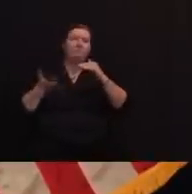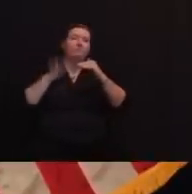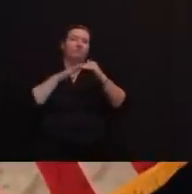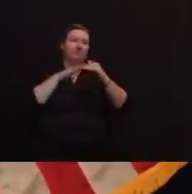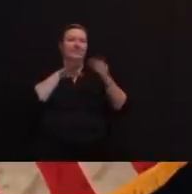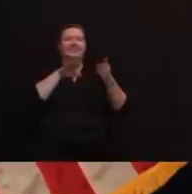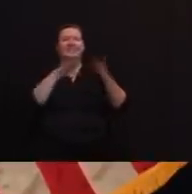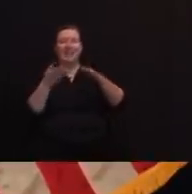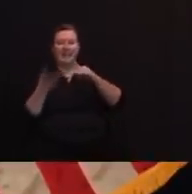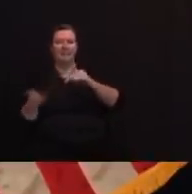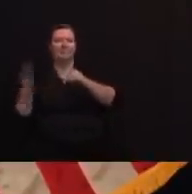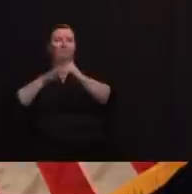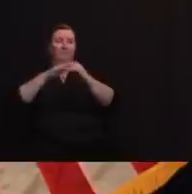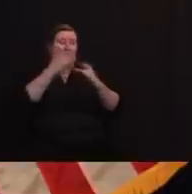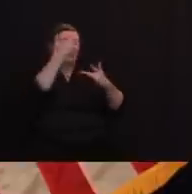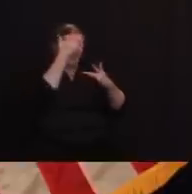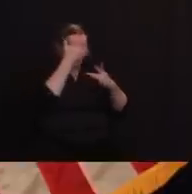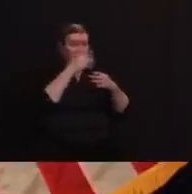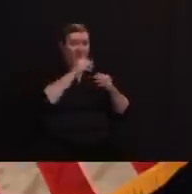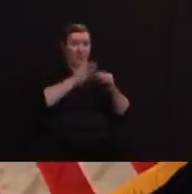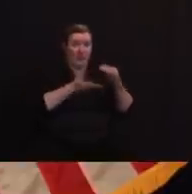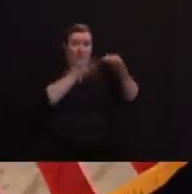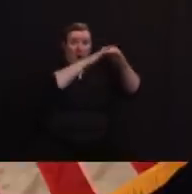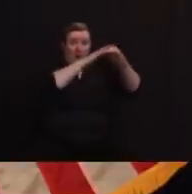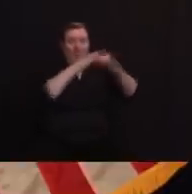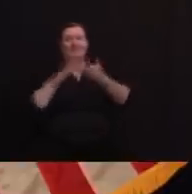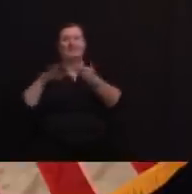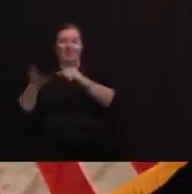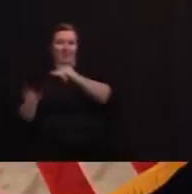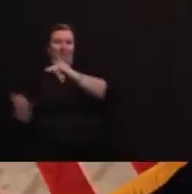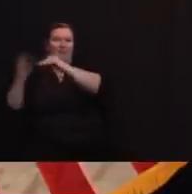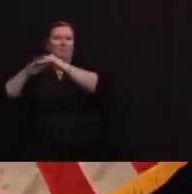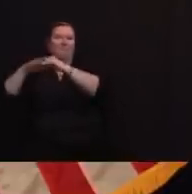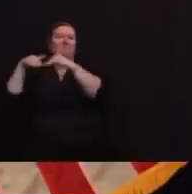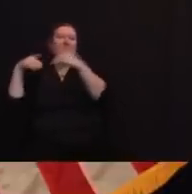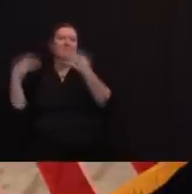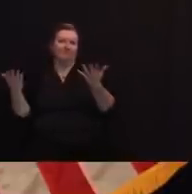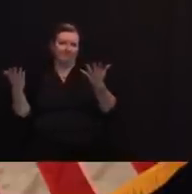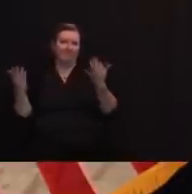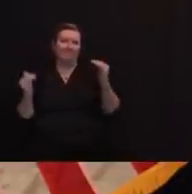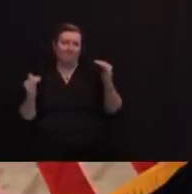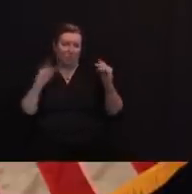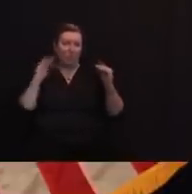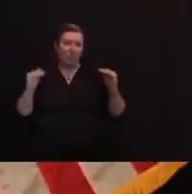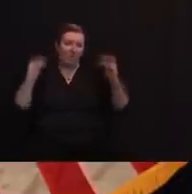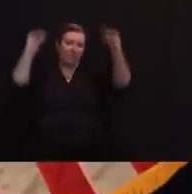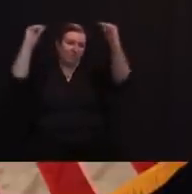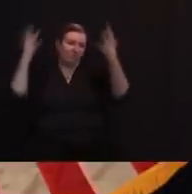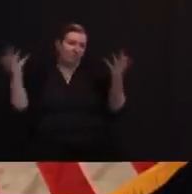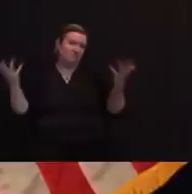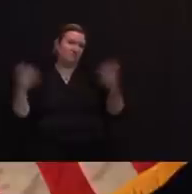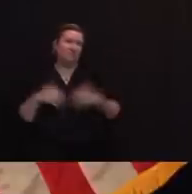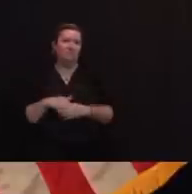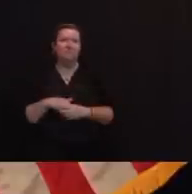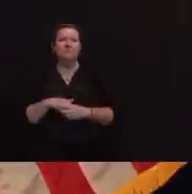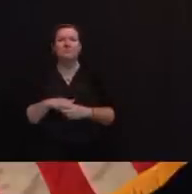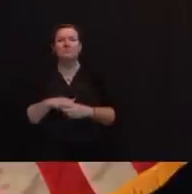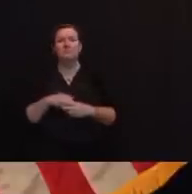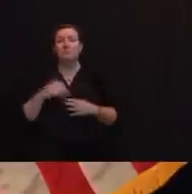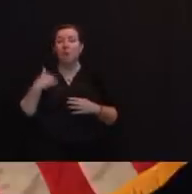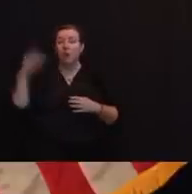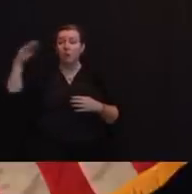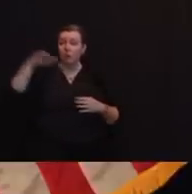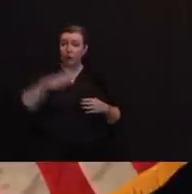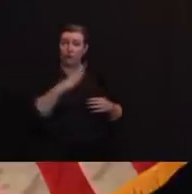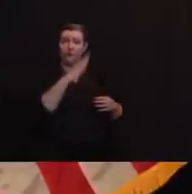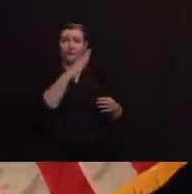you look at the curve, that there seems to be a flattening a little bit. It's not going down necessarily, but it seems to be flattening from the